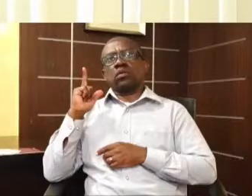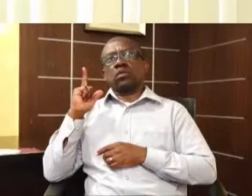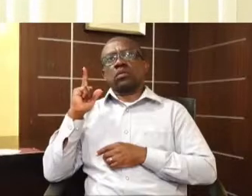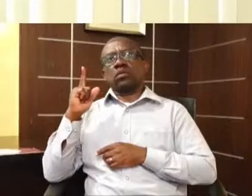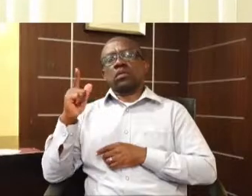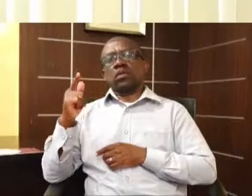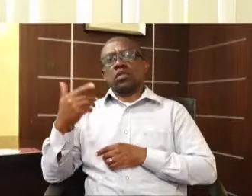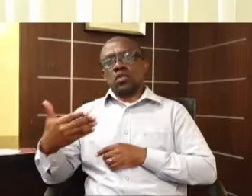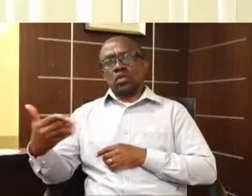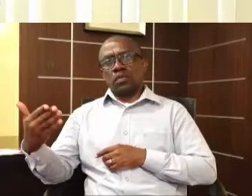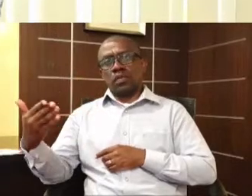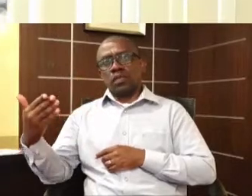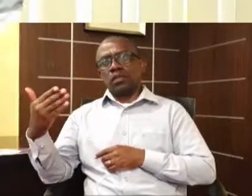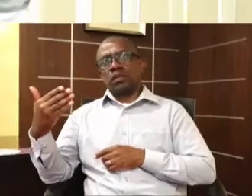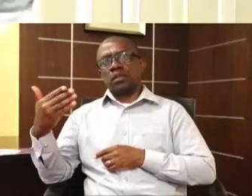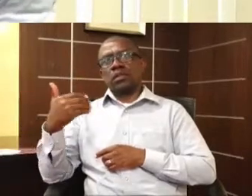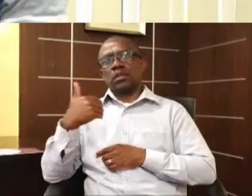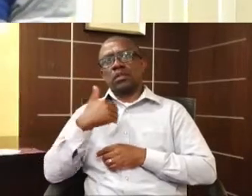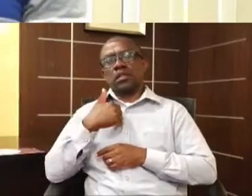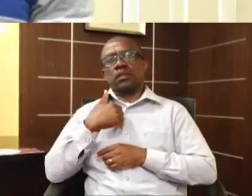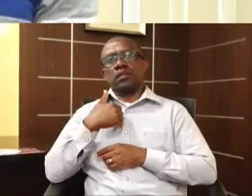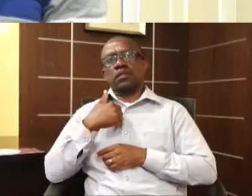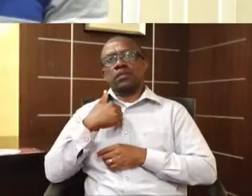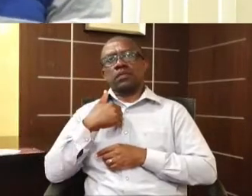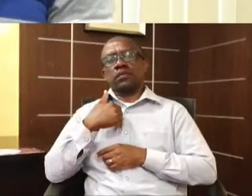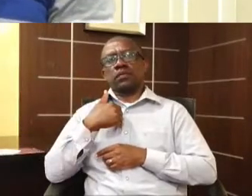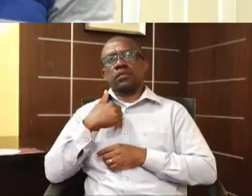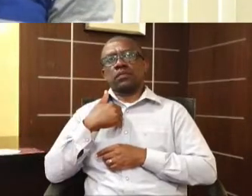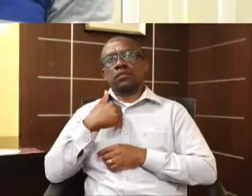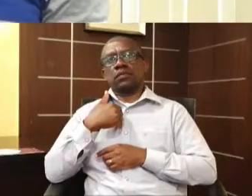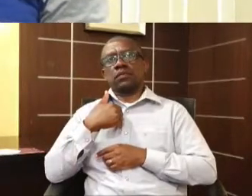document goes to